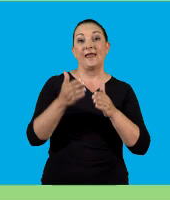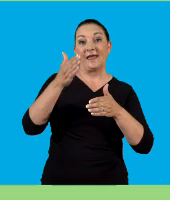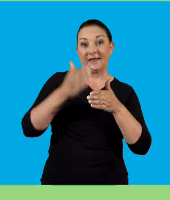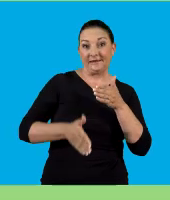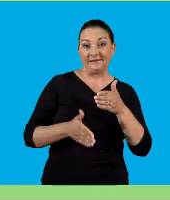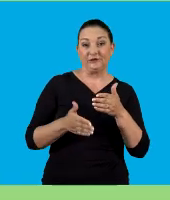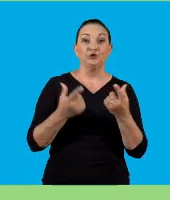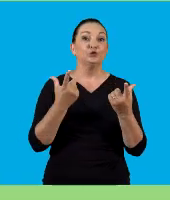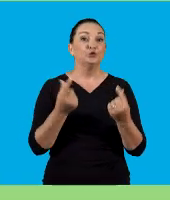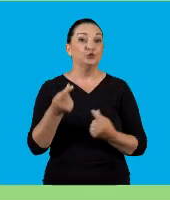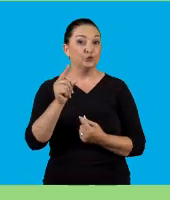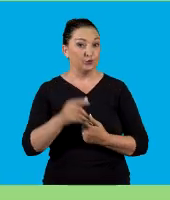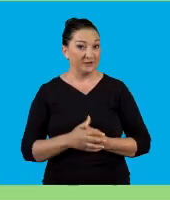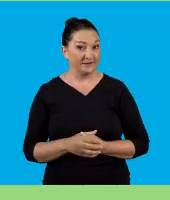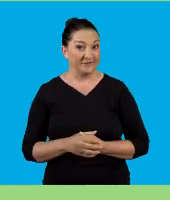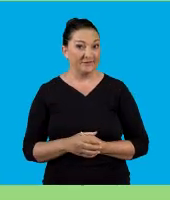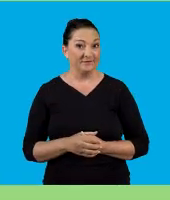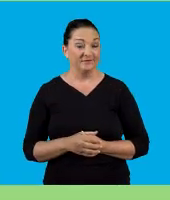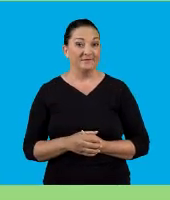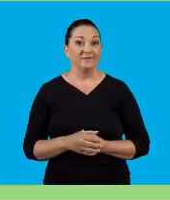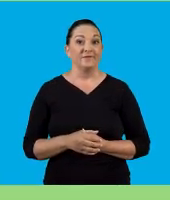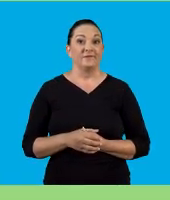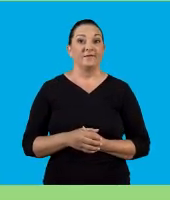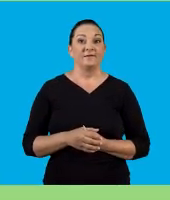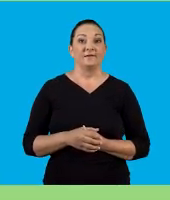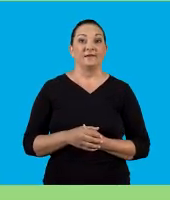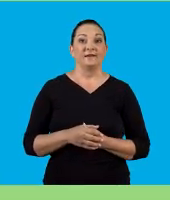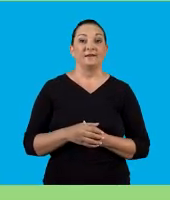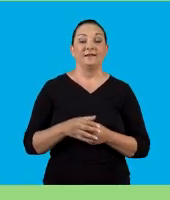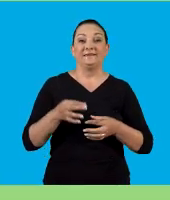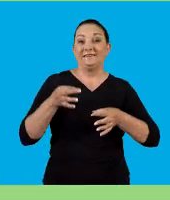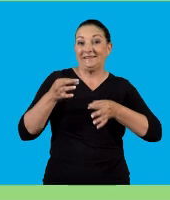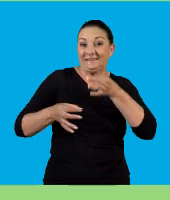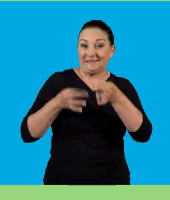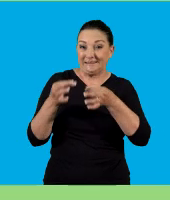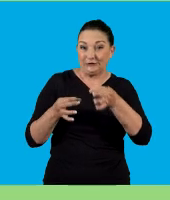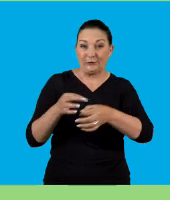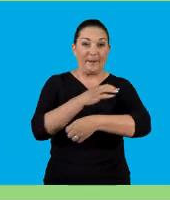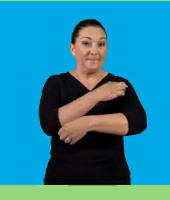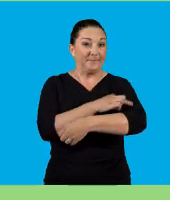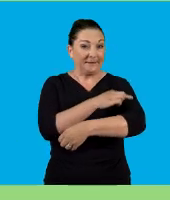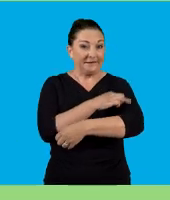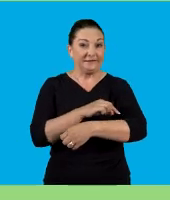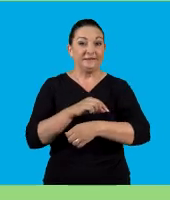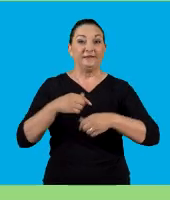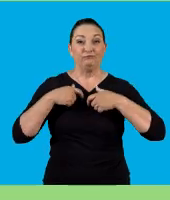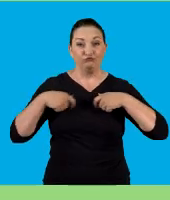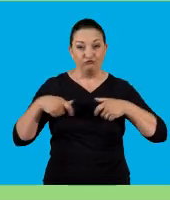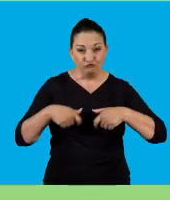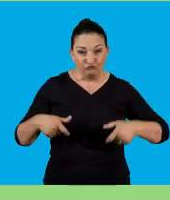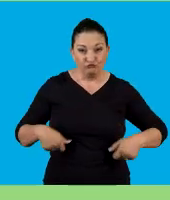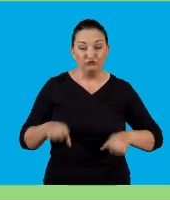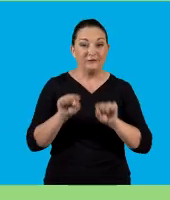lesson, you should be able to do the following. You should be able to describe the musculoskeletal